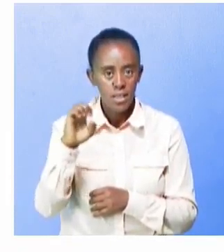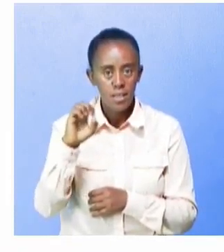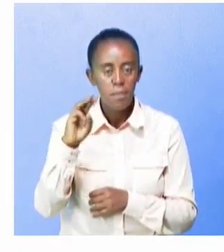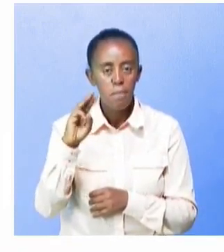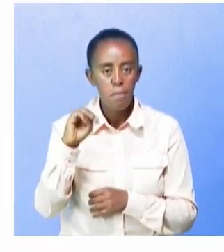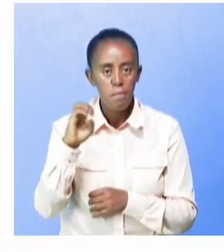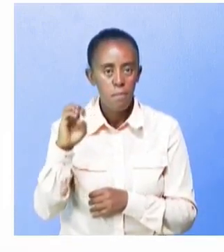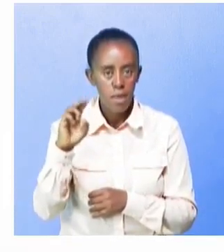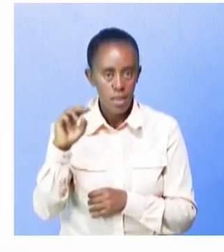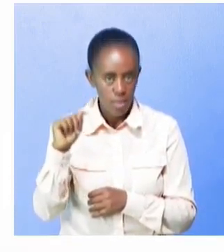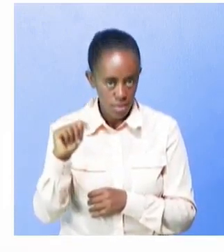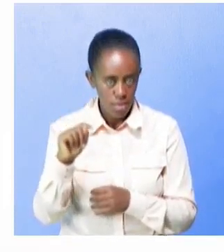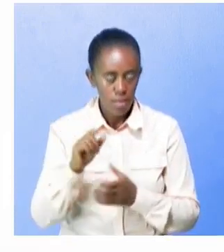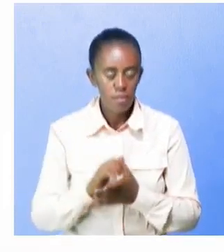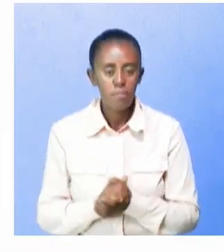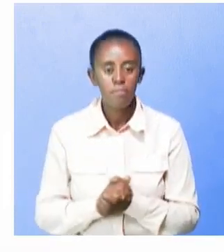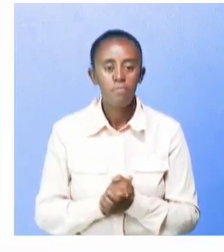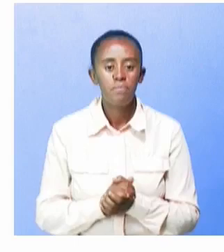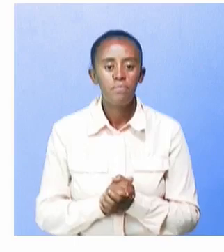Commitment.